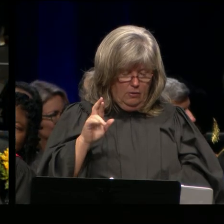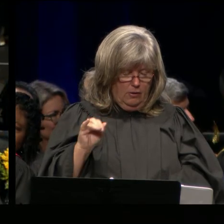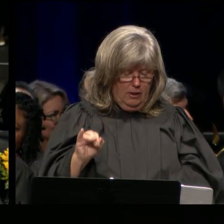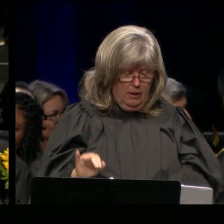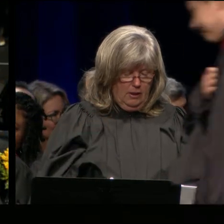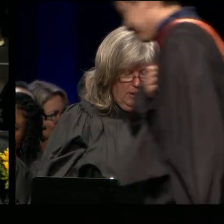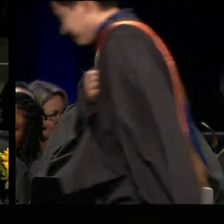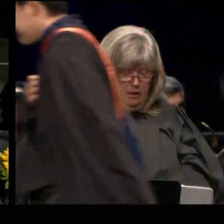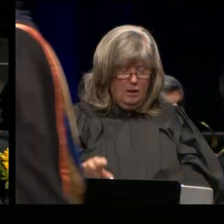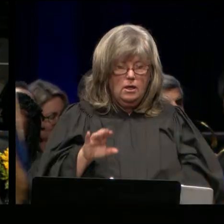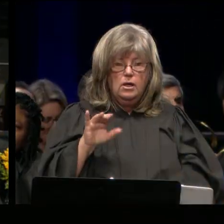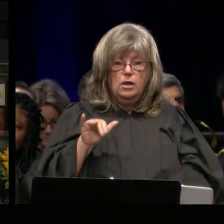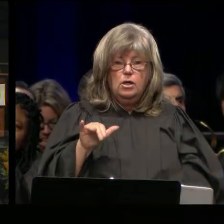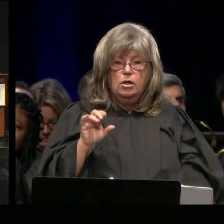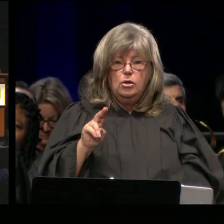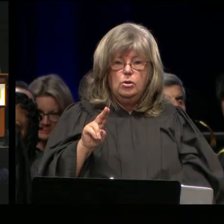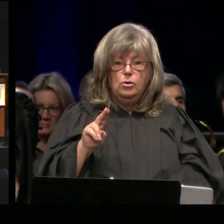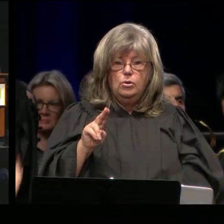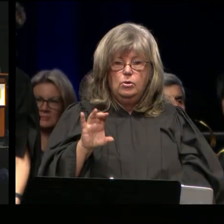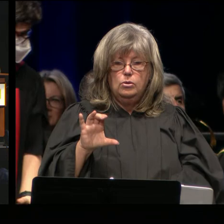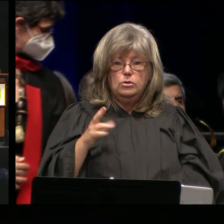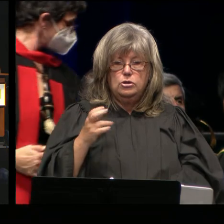Yuchan Lee.